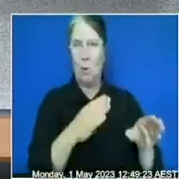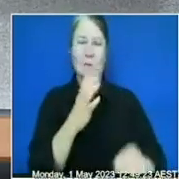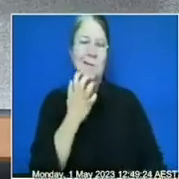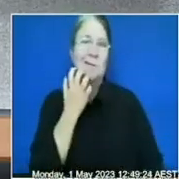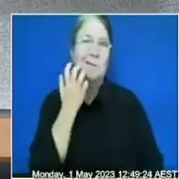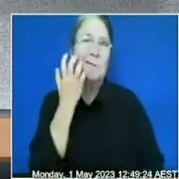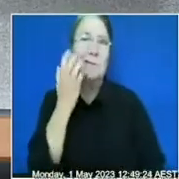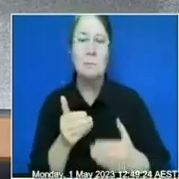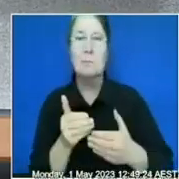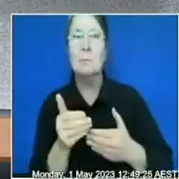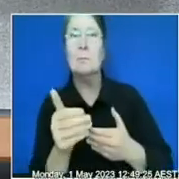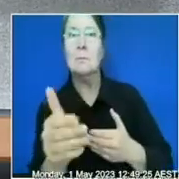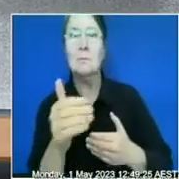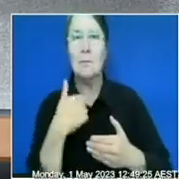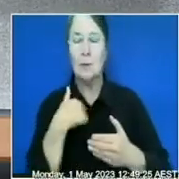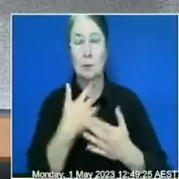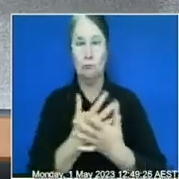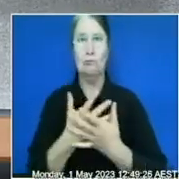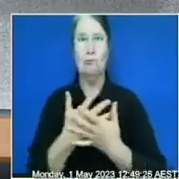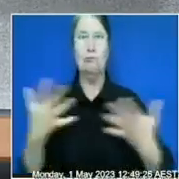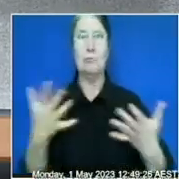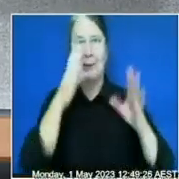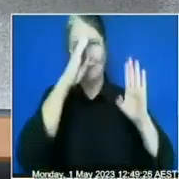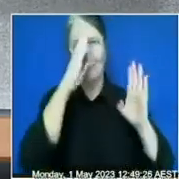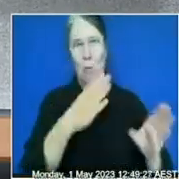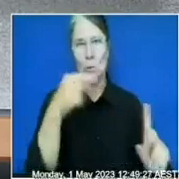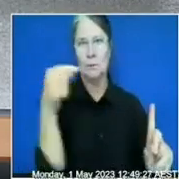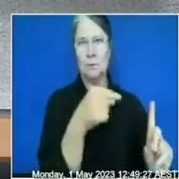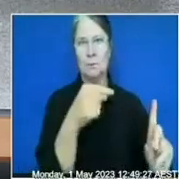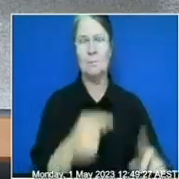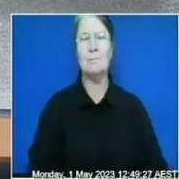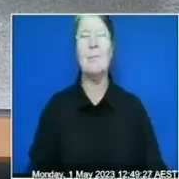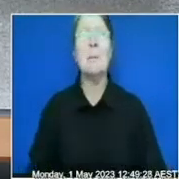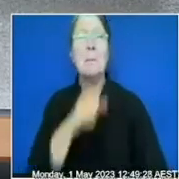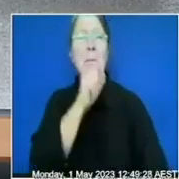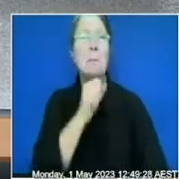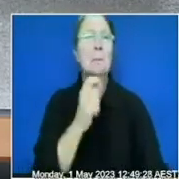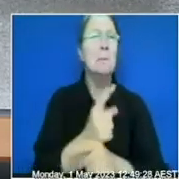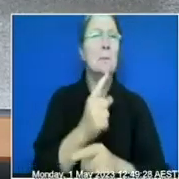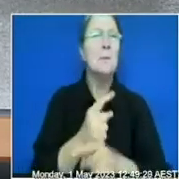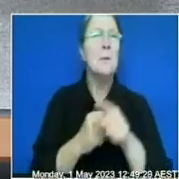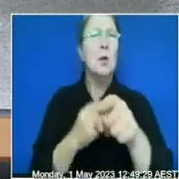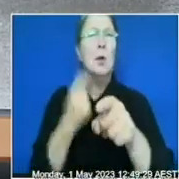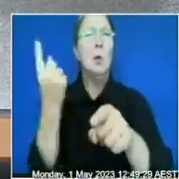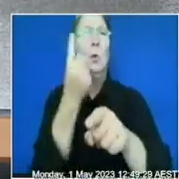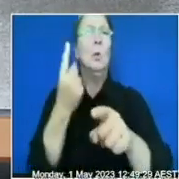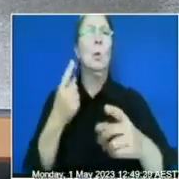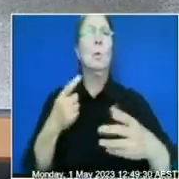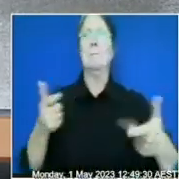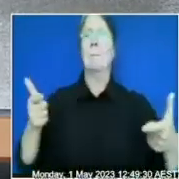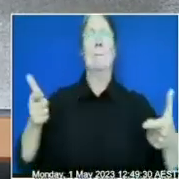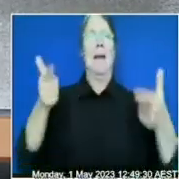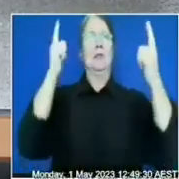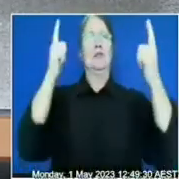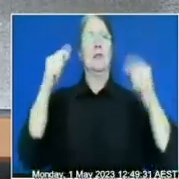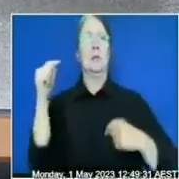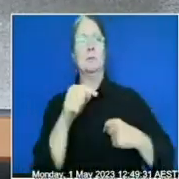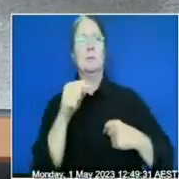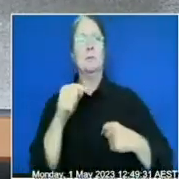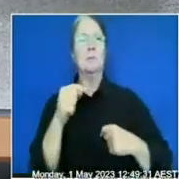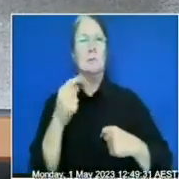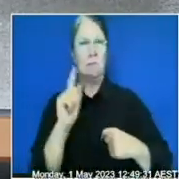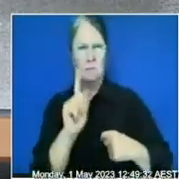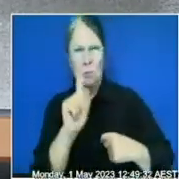Is there a mechanism of engagement with First Peoples so that they're involved? So that's who's done the project design and so on? So the